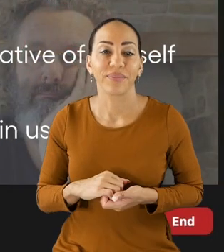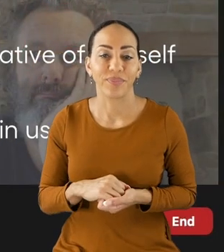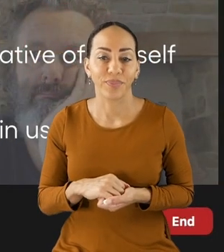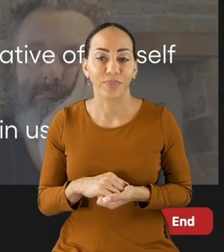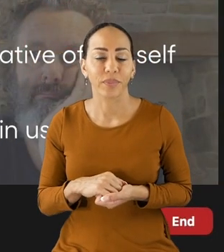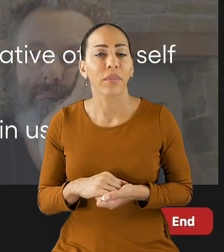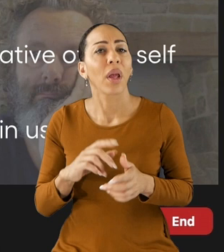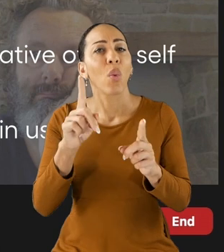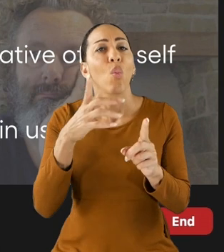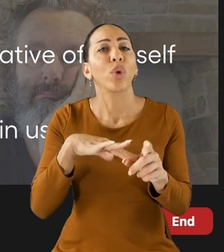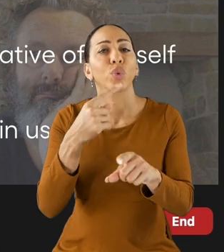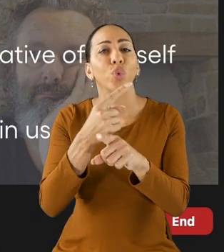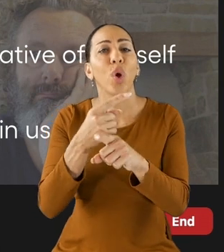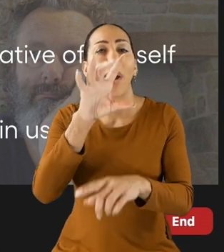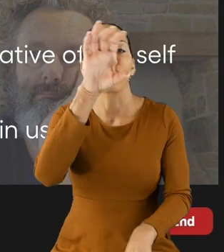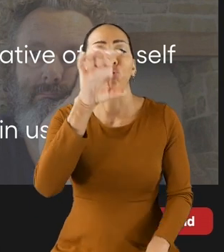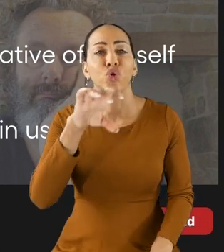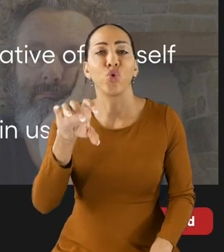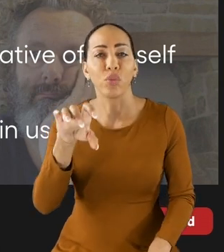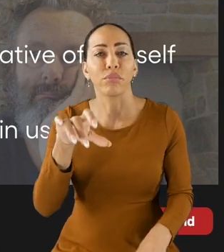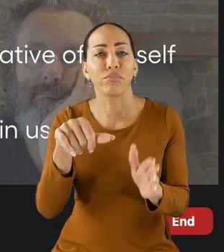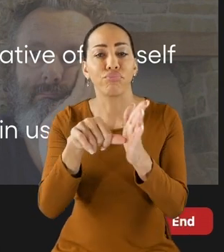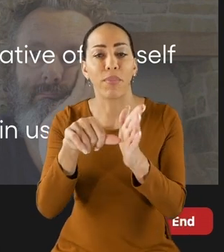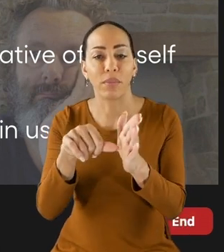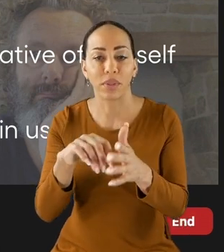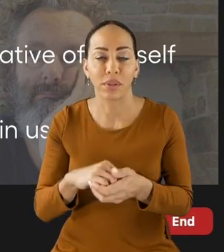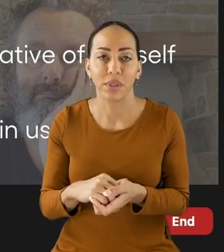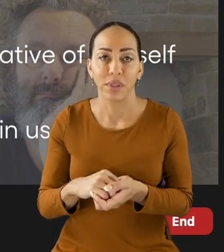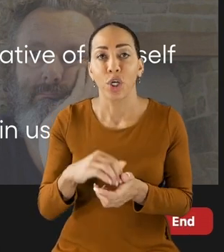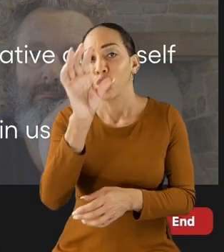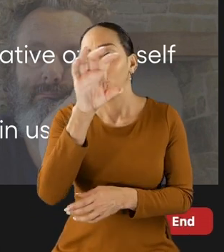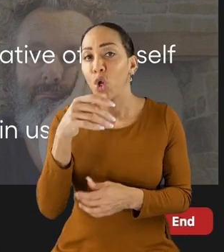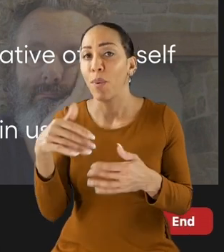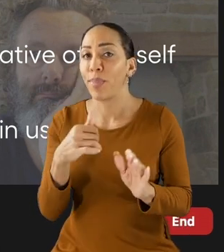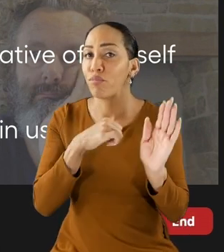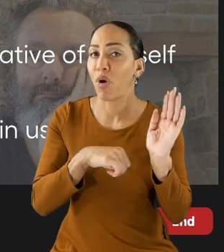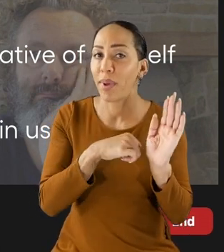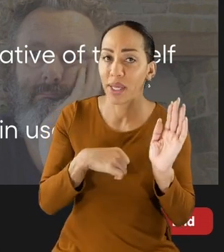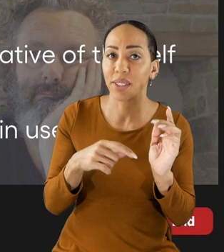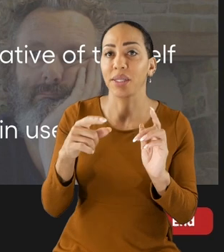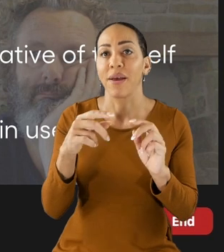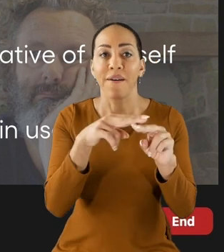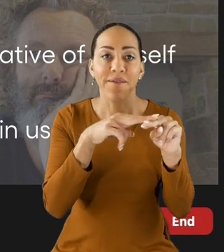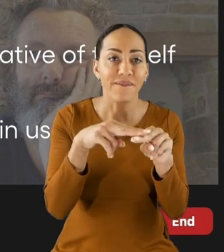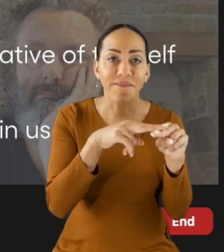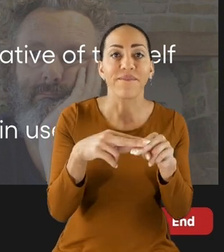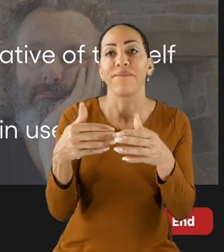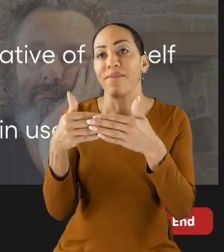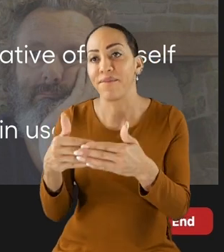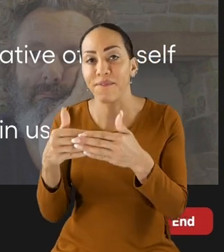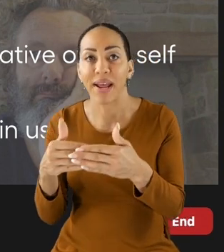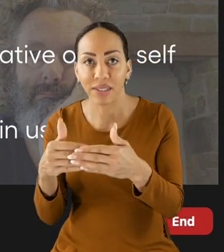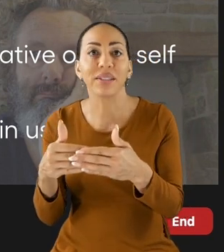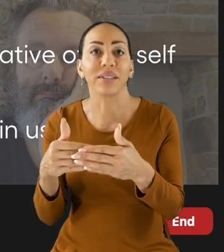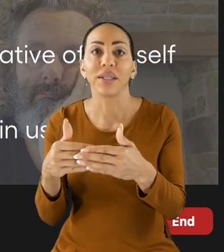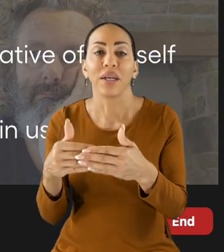So let us return to the problem of Zoom. What initially promised to keep families, friends, and employees connected during lockdown started to